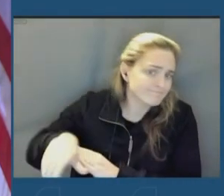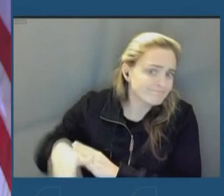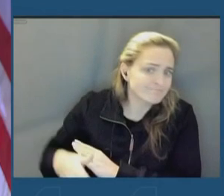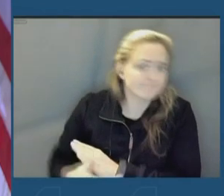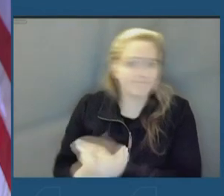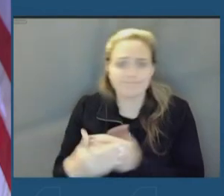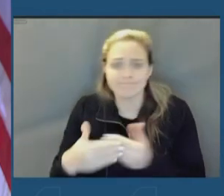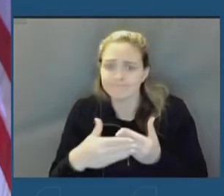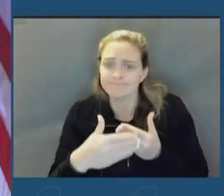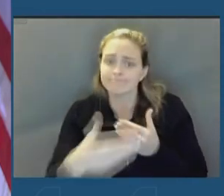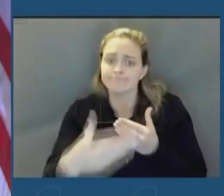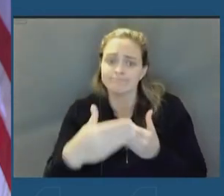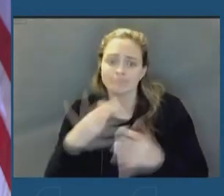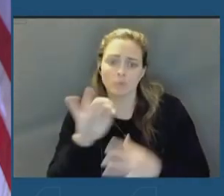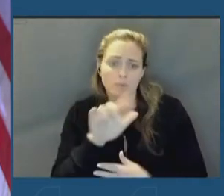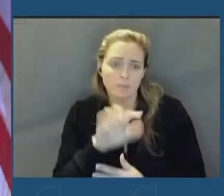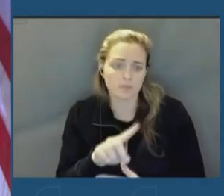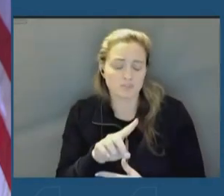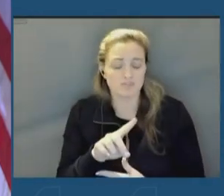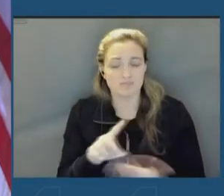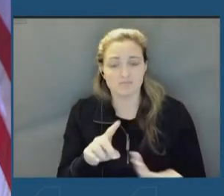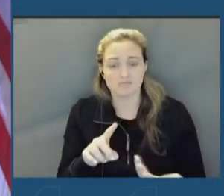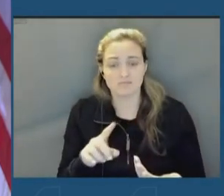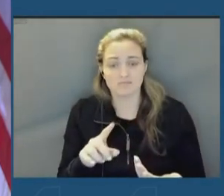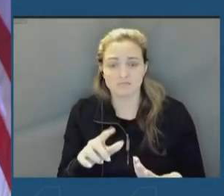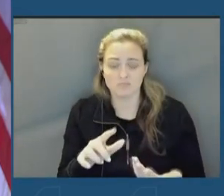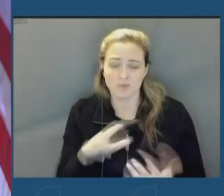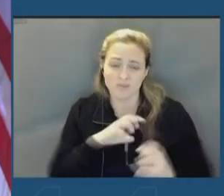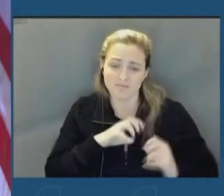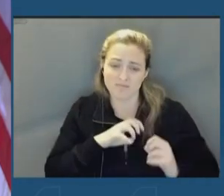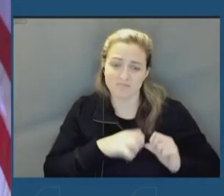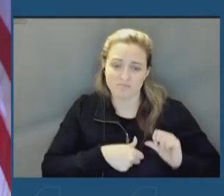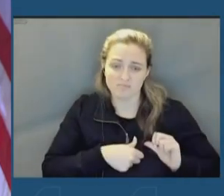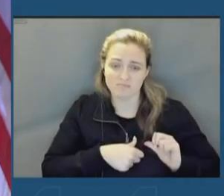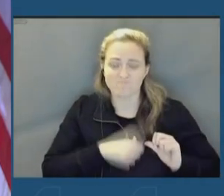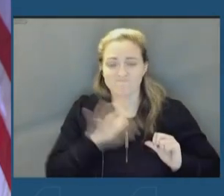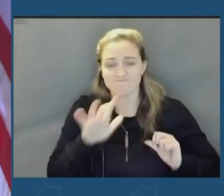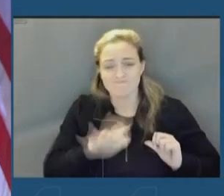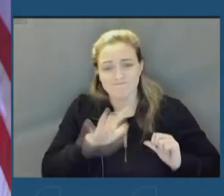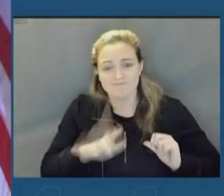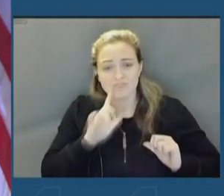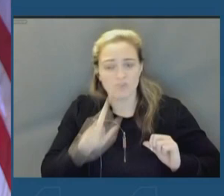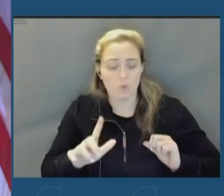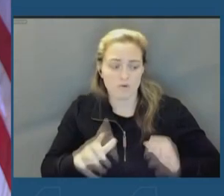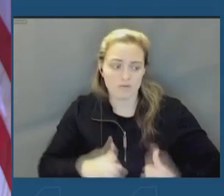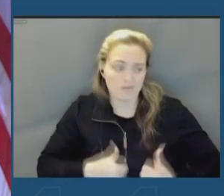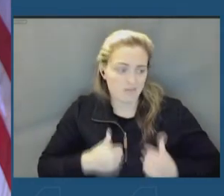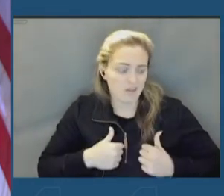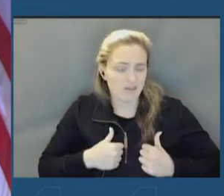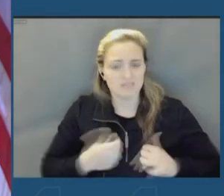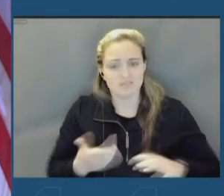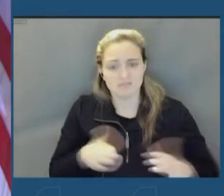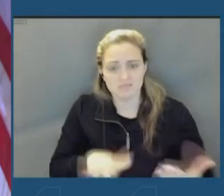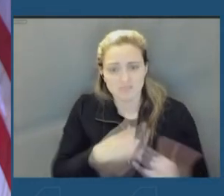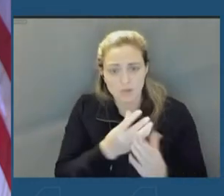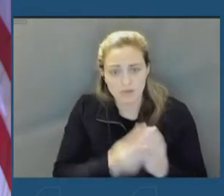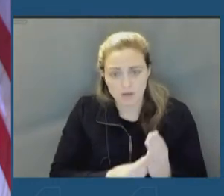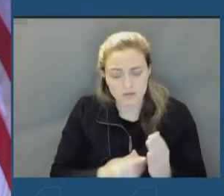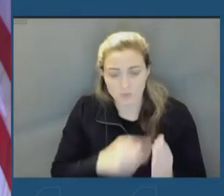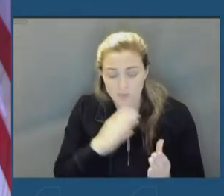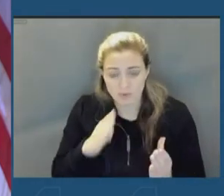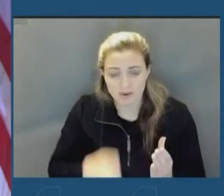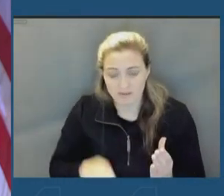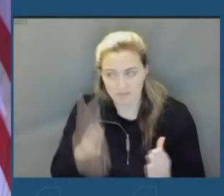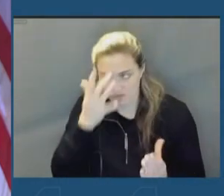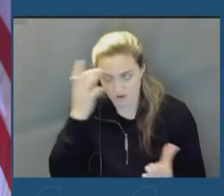the blizzard. We certainly grieve for the lives that were lost, and we will never